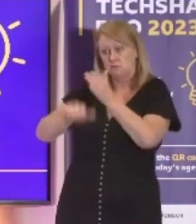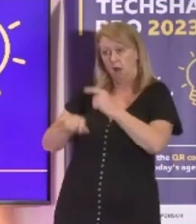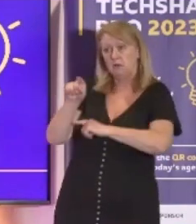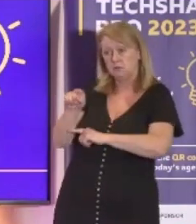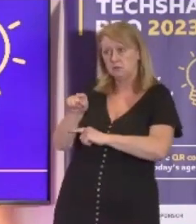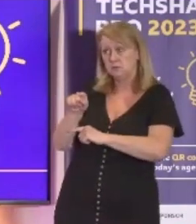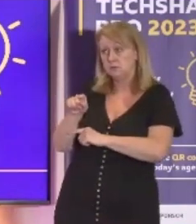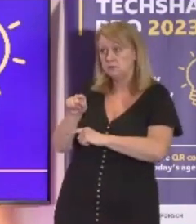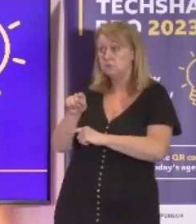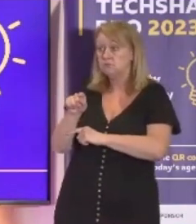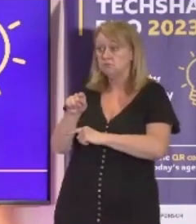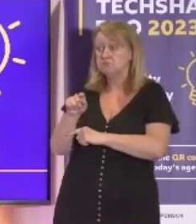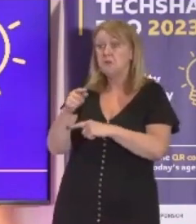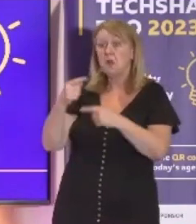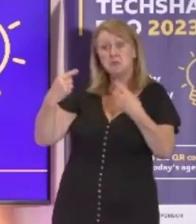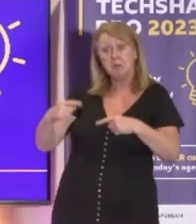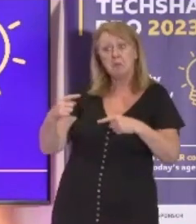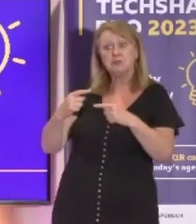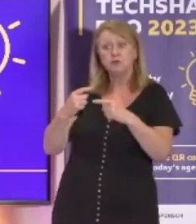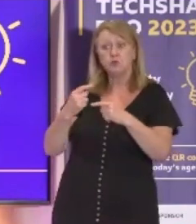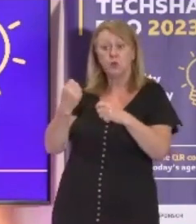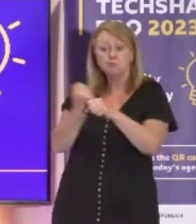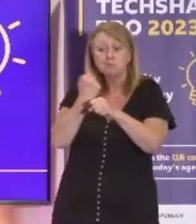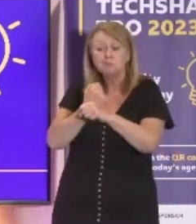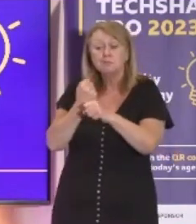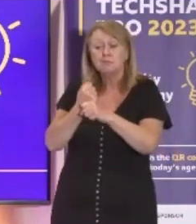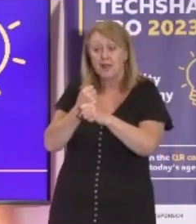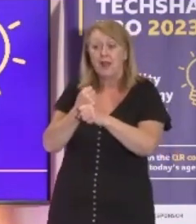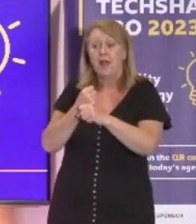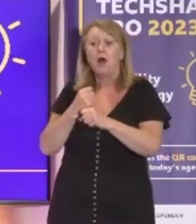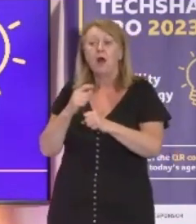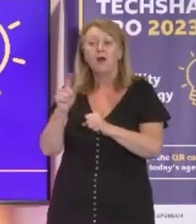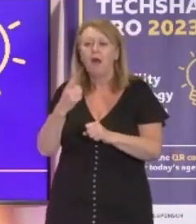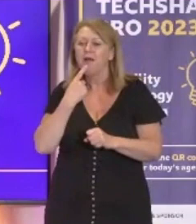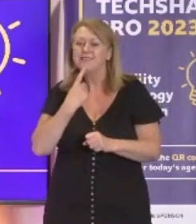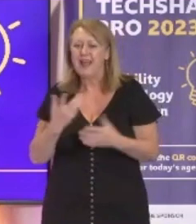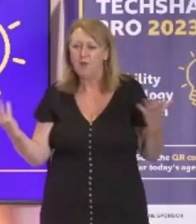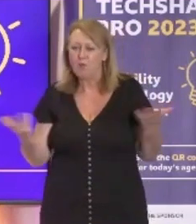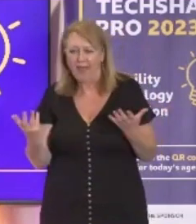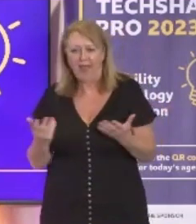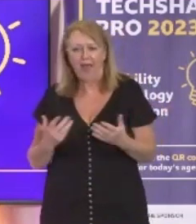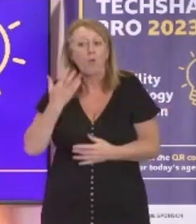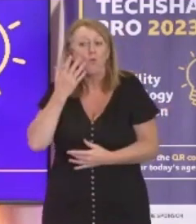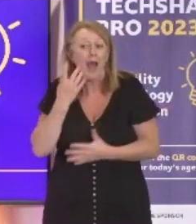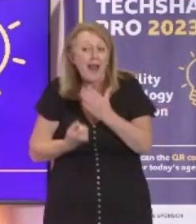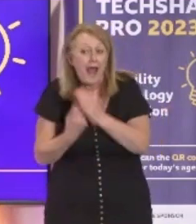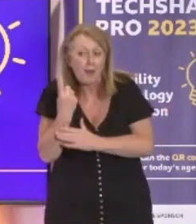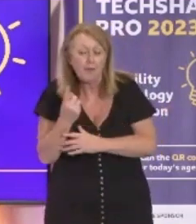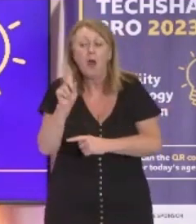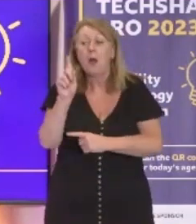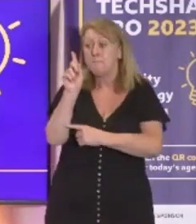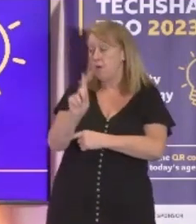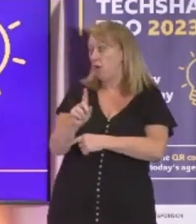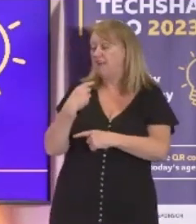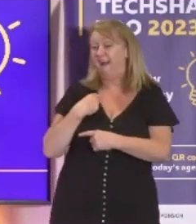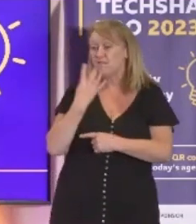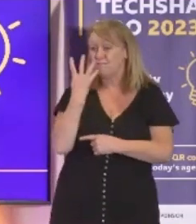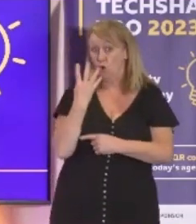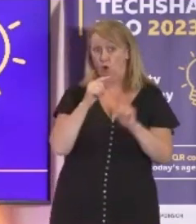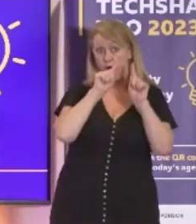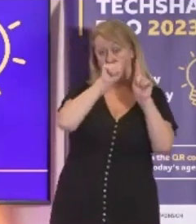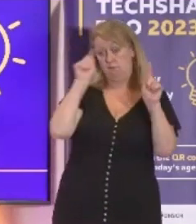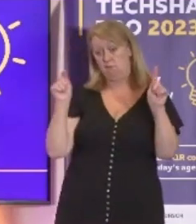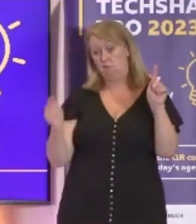have actually gotten permission to build. Like, I can't talk about where and when, but as of right now, I have 4 sites across the